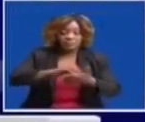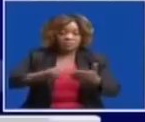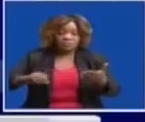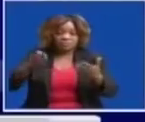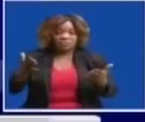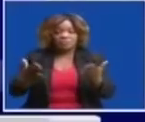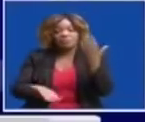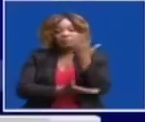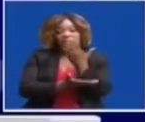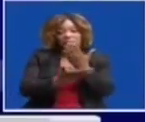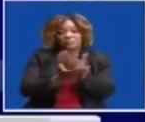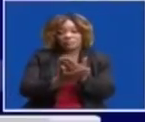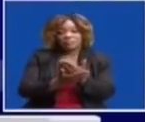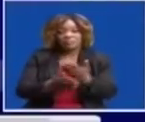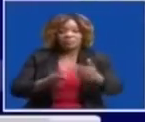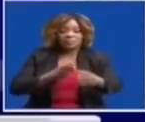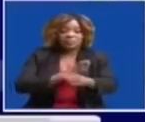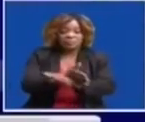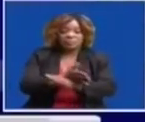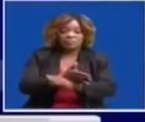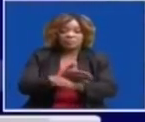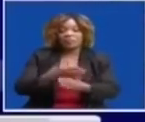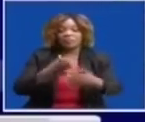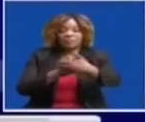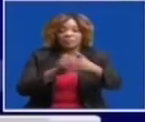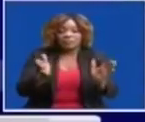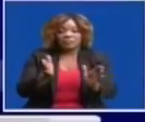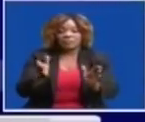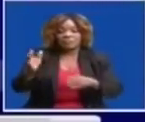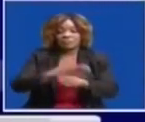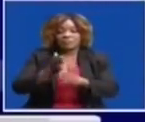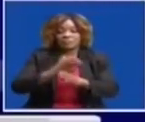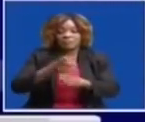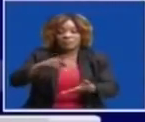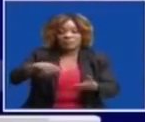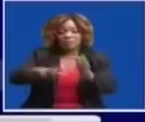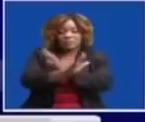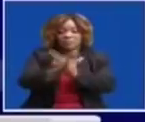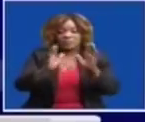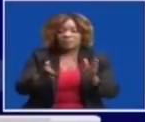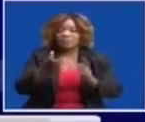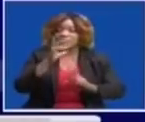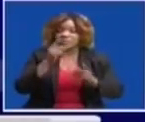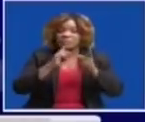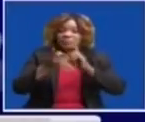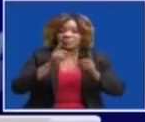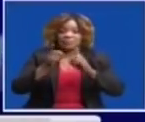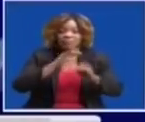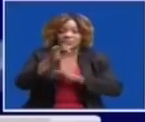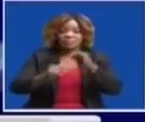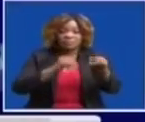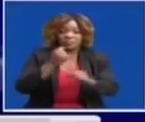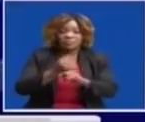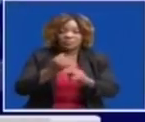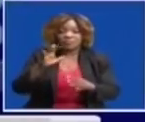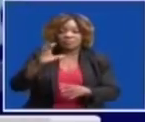also help improve cross-border business among Zambians. He was speaking during the commemoration of the International